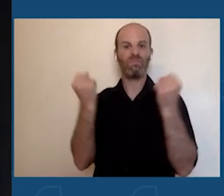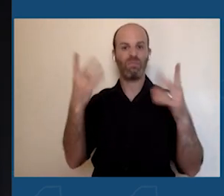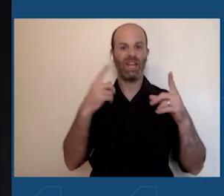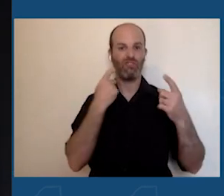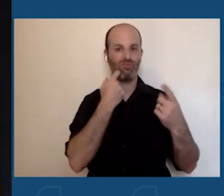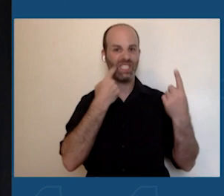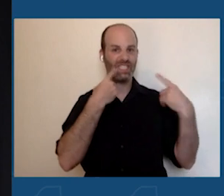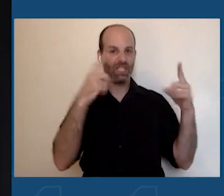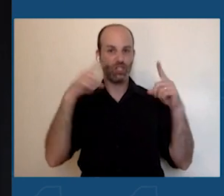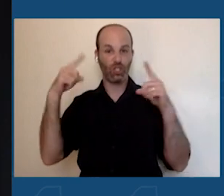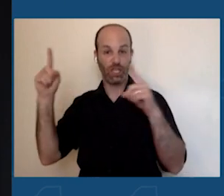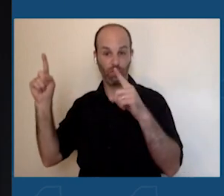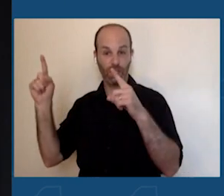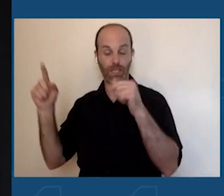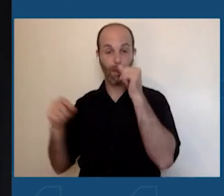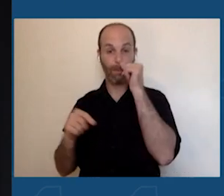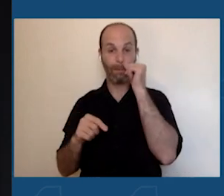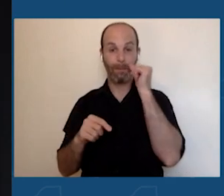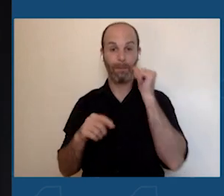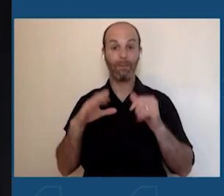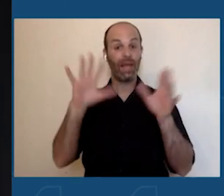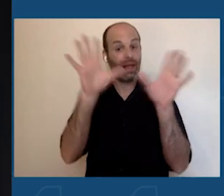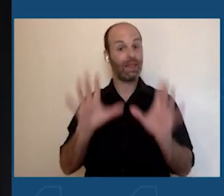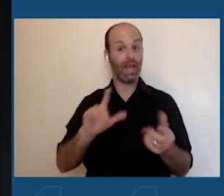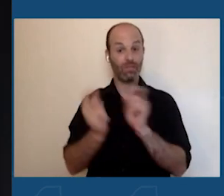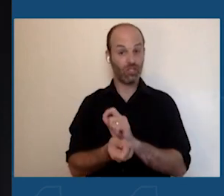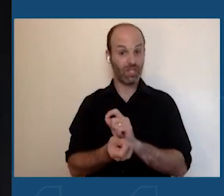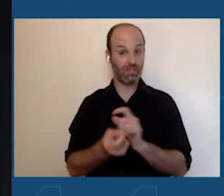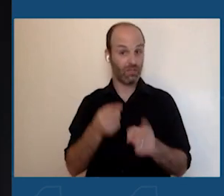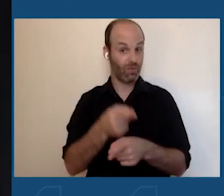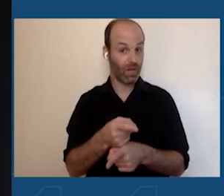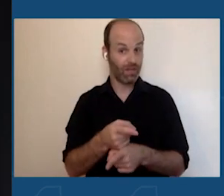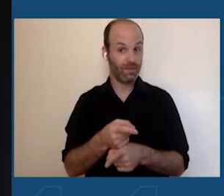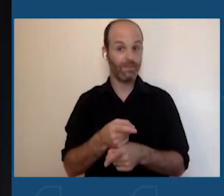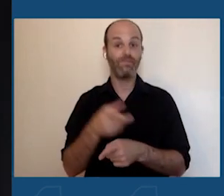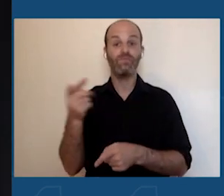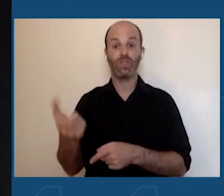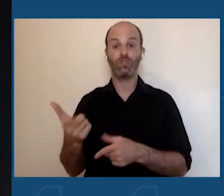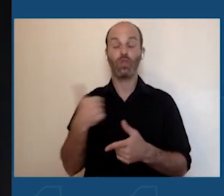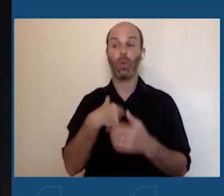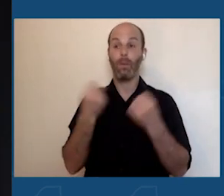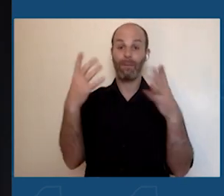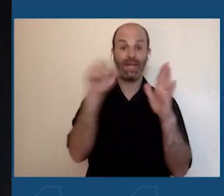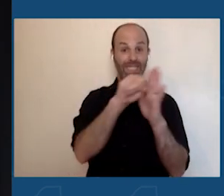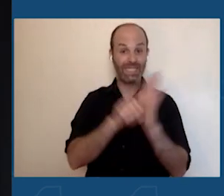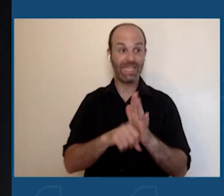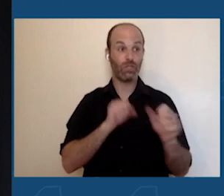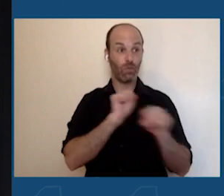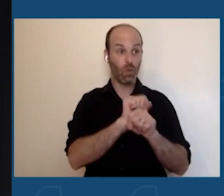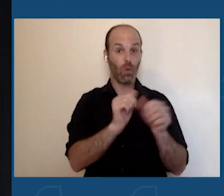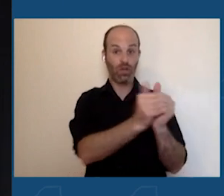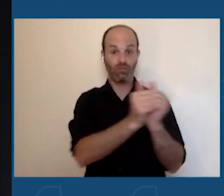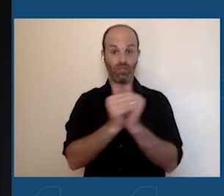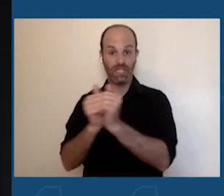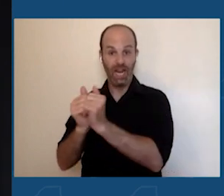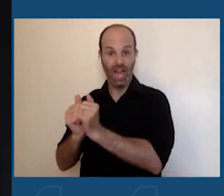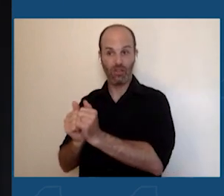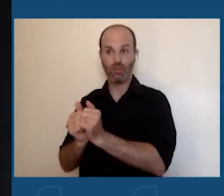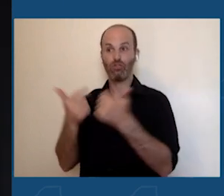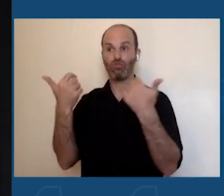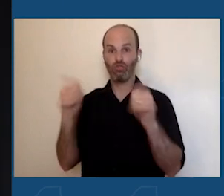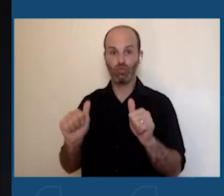achievements. Climate change, right? And the many states we're working with to push back against the rollbacks in